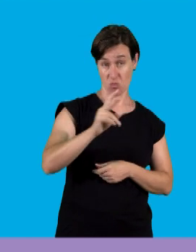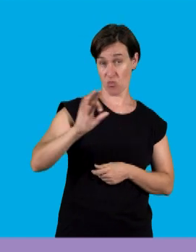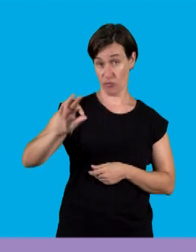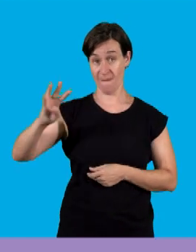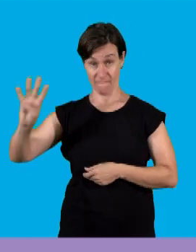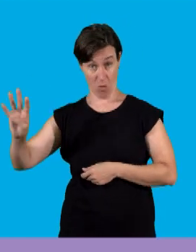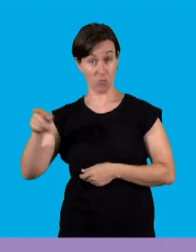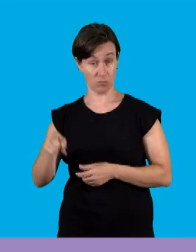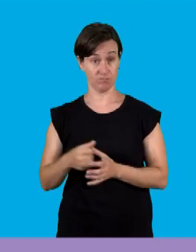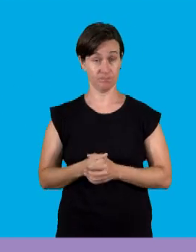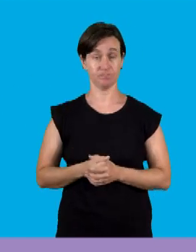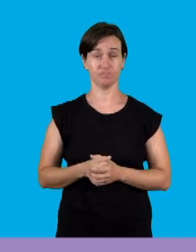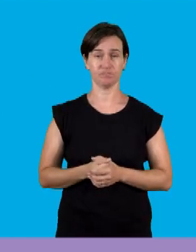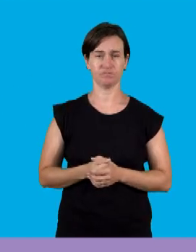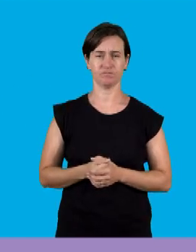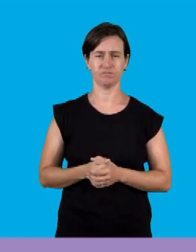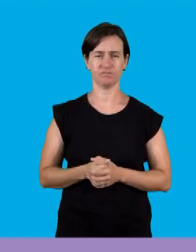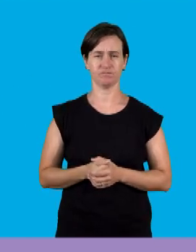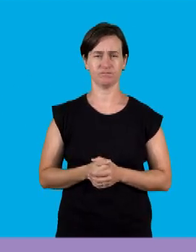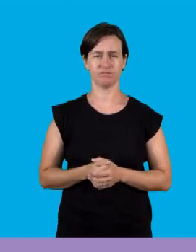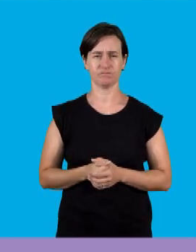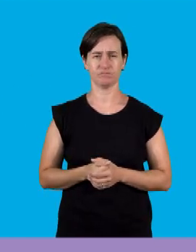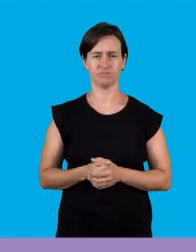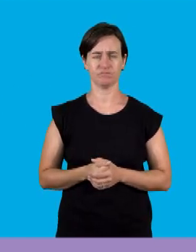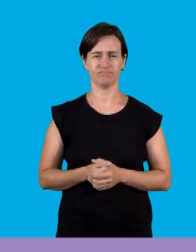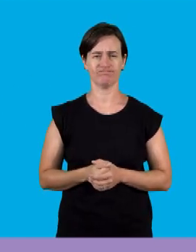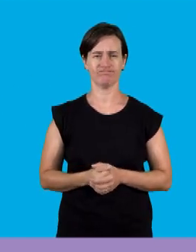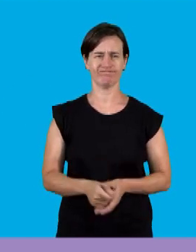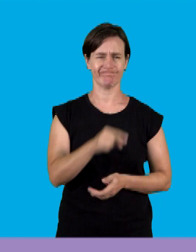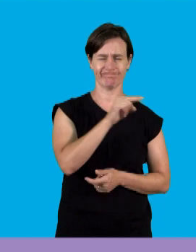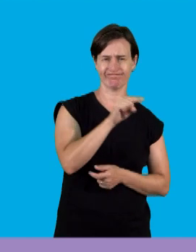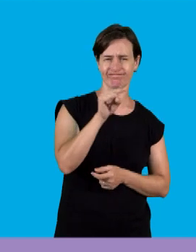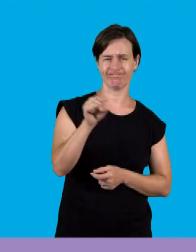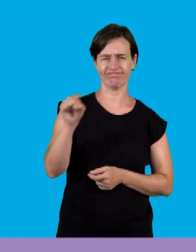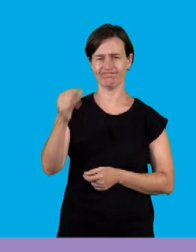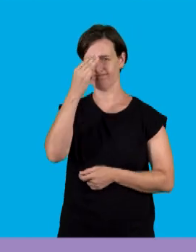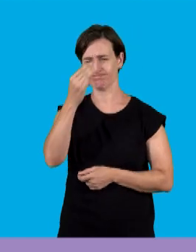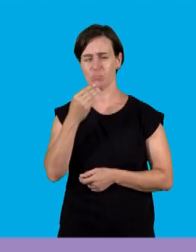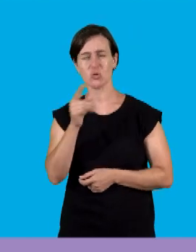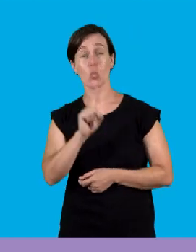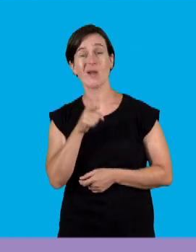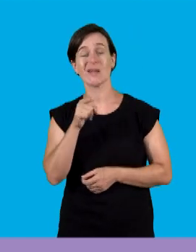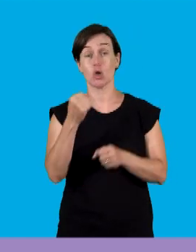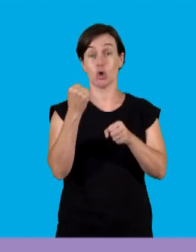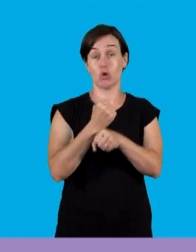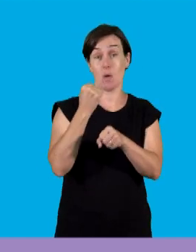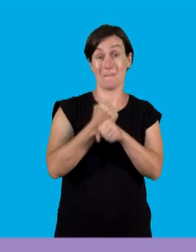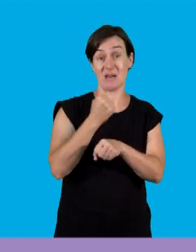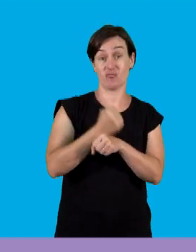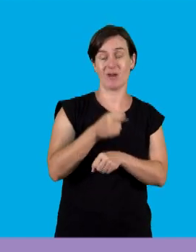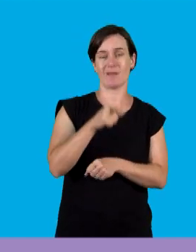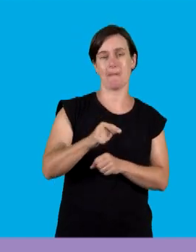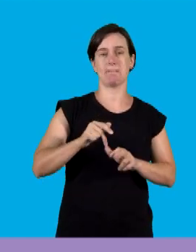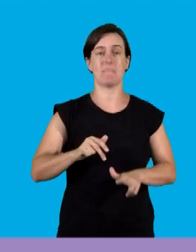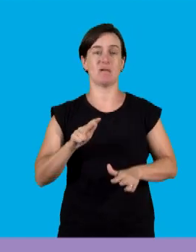the second figure, the third figure, and the fourth figure. Now these figures form a geometric pattern.